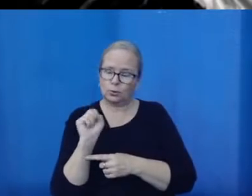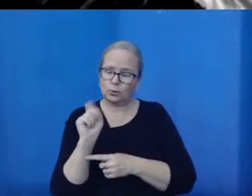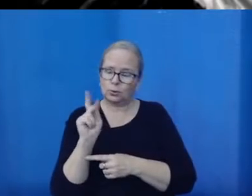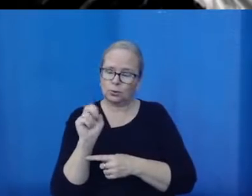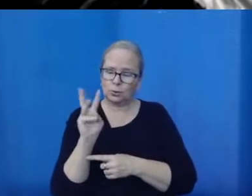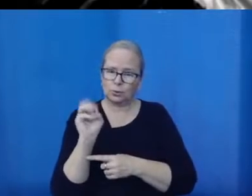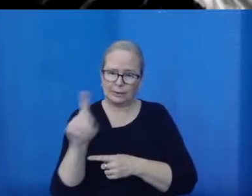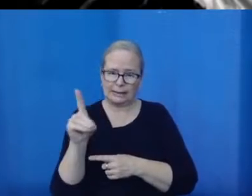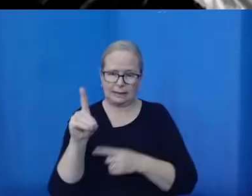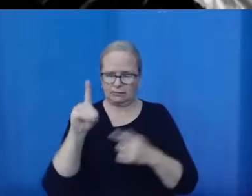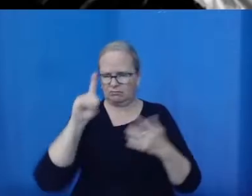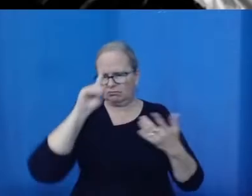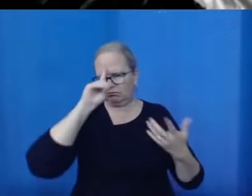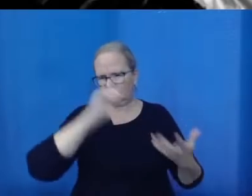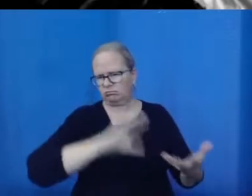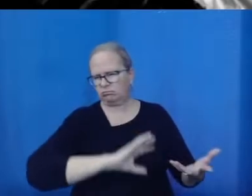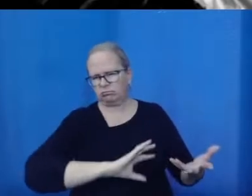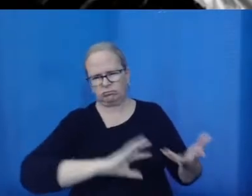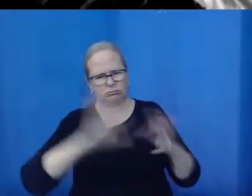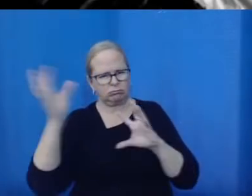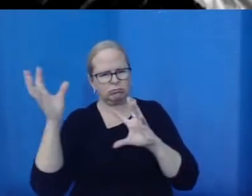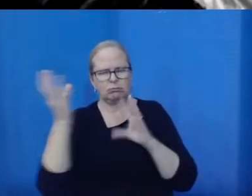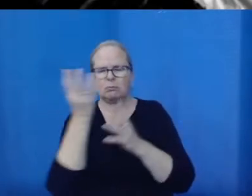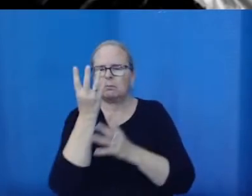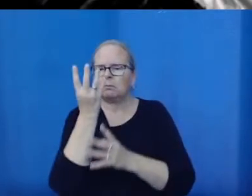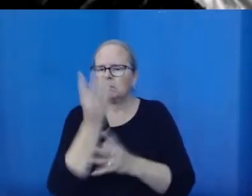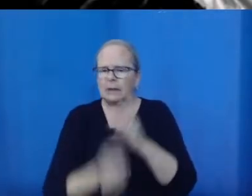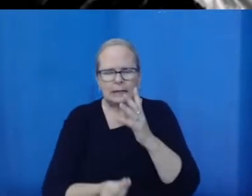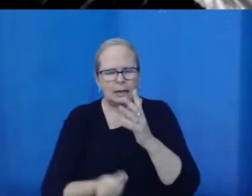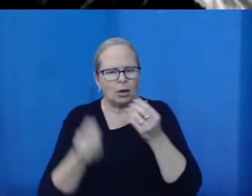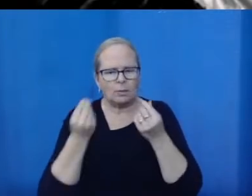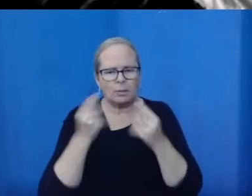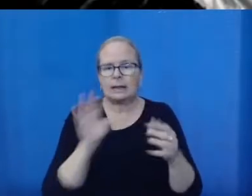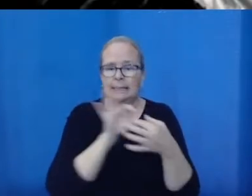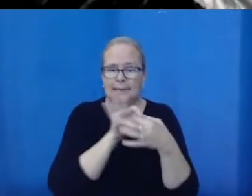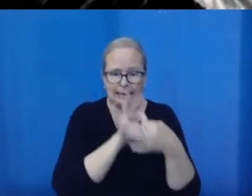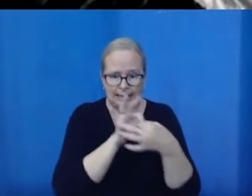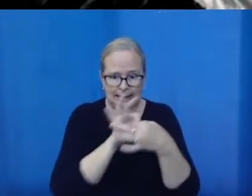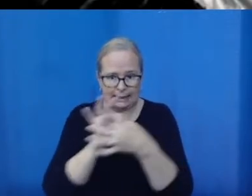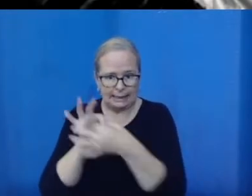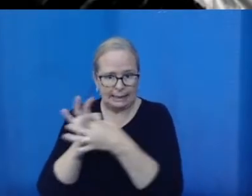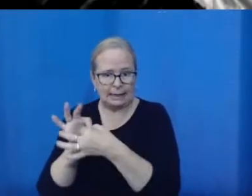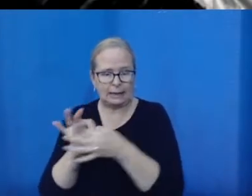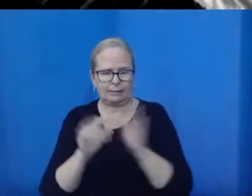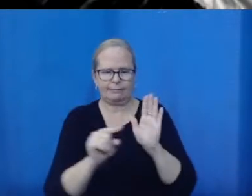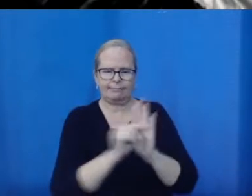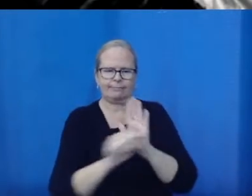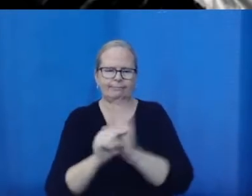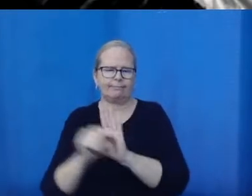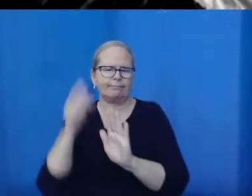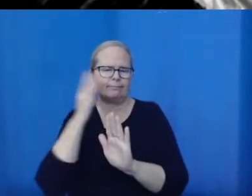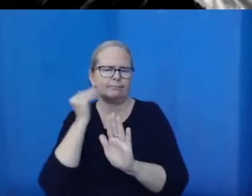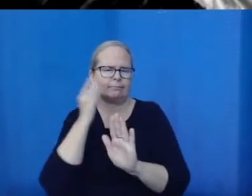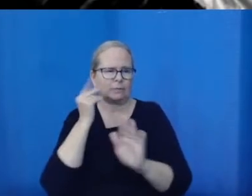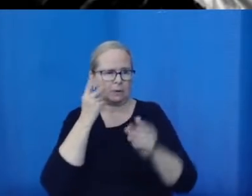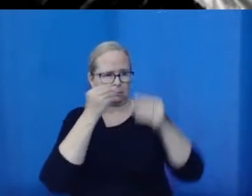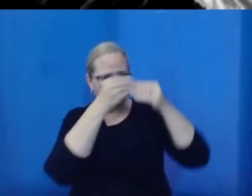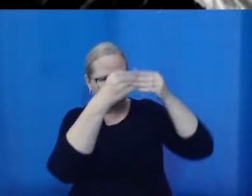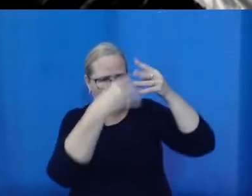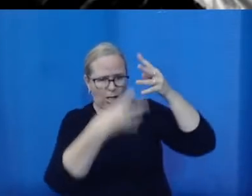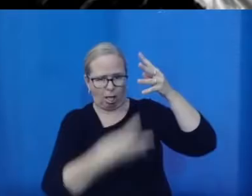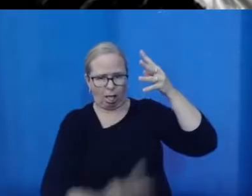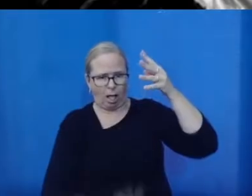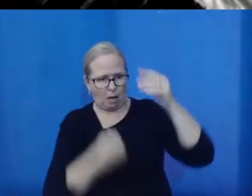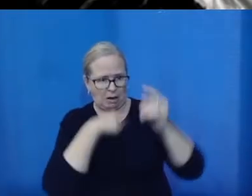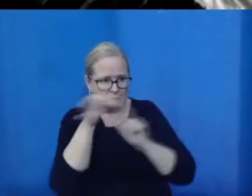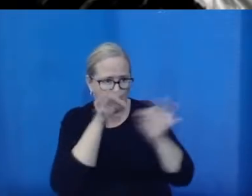of negative outcomes. I'm not going to go into each of them. Again, I was originally going to bring in numbers and graphs and highlight the worsening of each outcome in